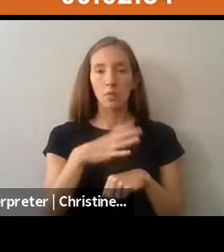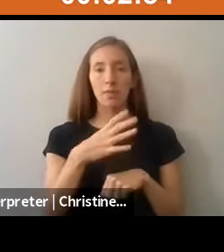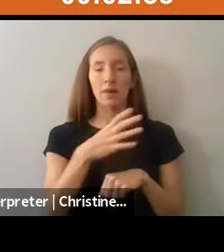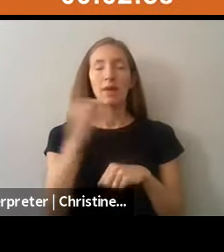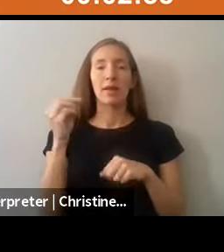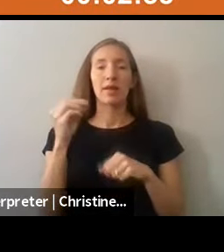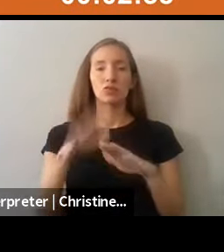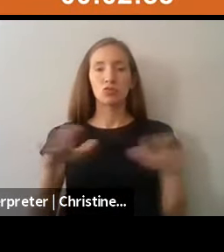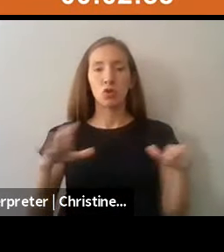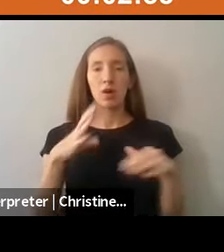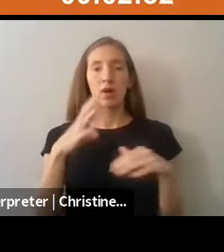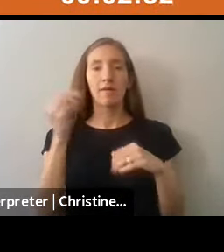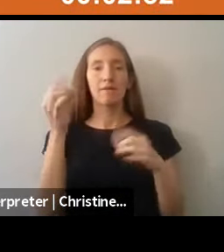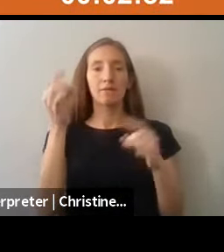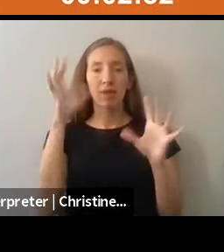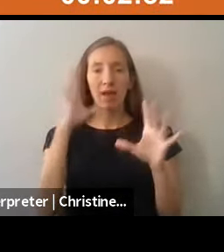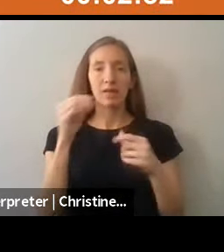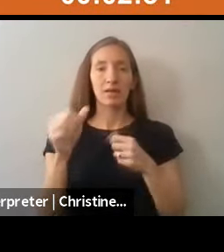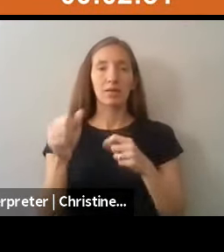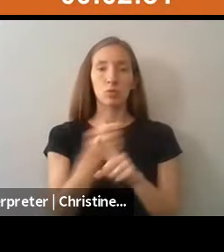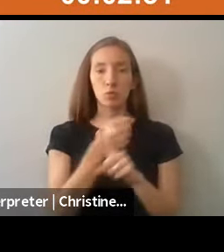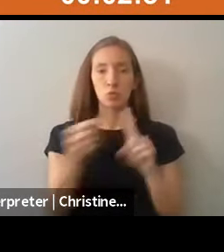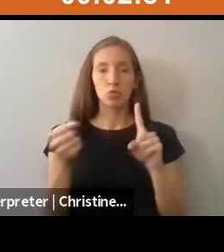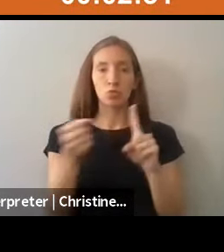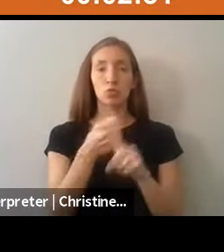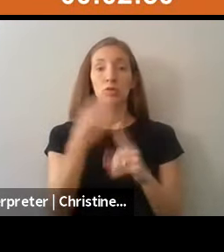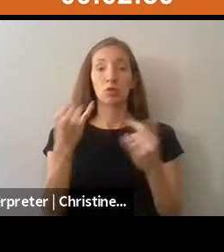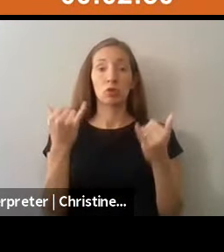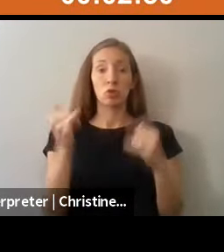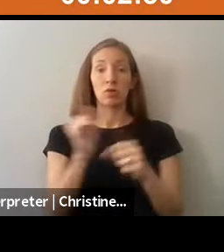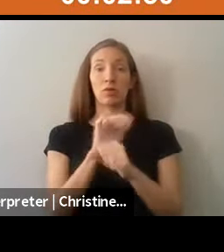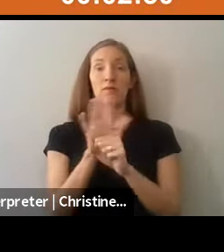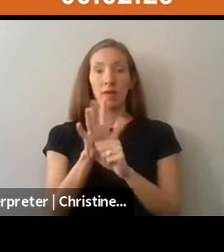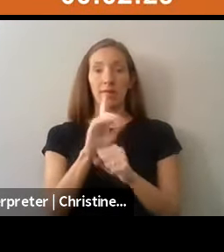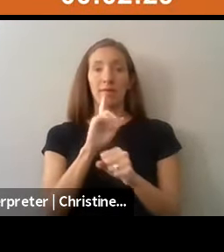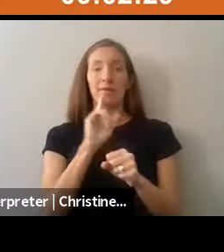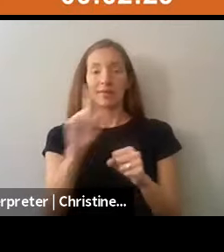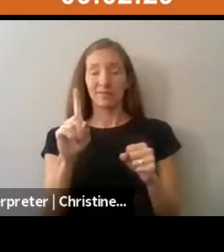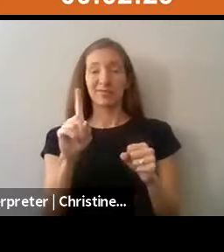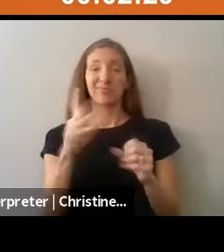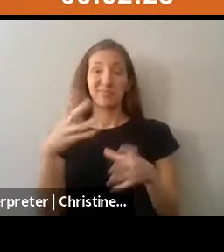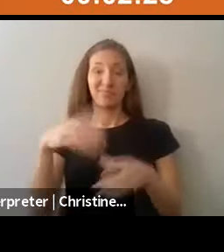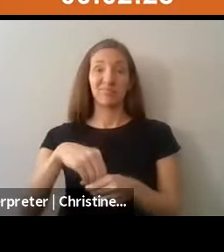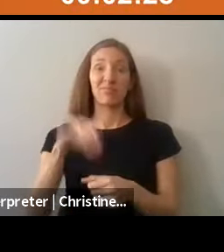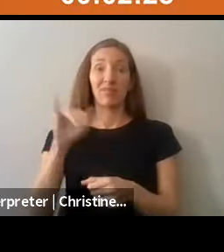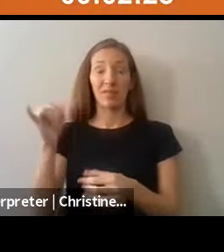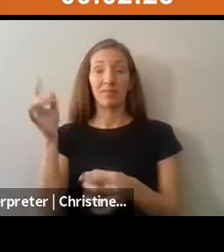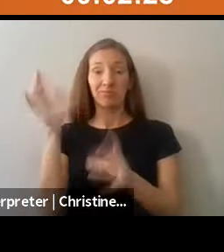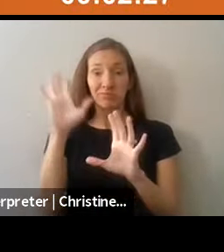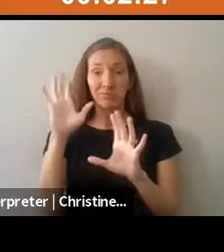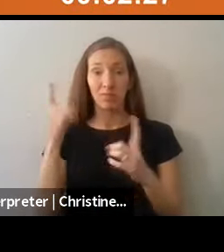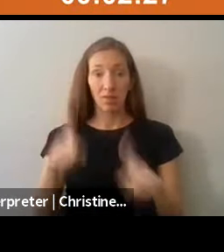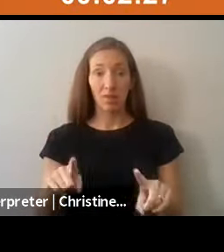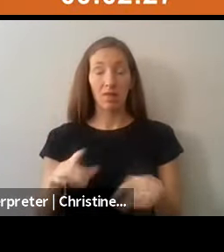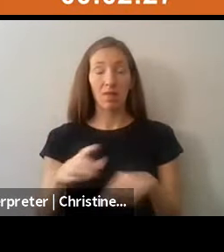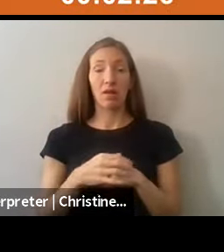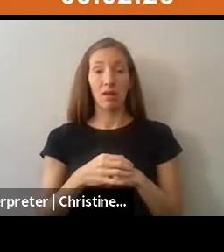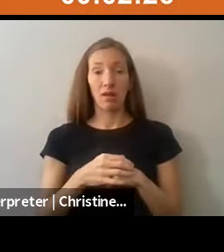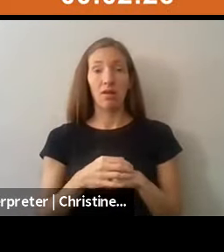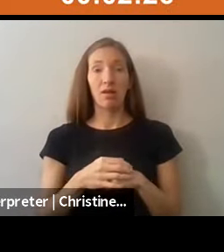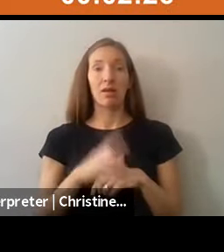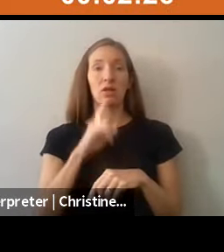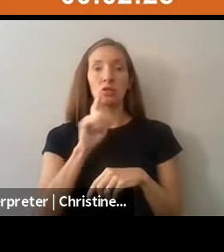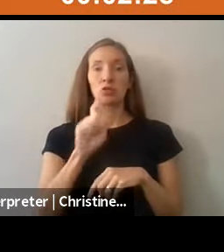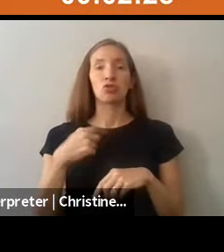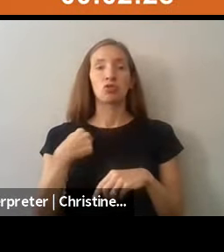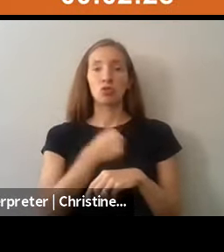And the current COVID-19 crisis is surely no exception. GBV continues to hold us back. It's time to come together around